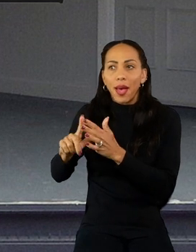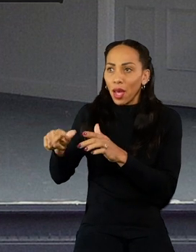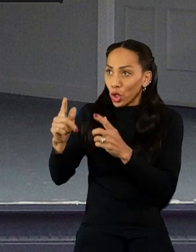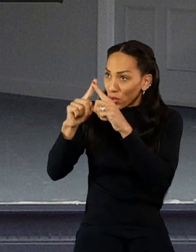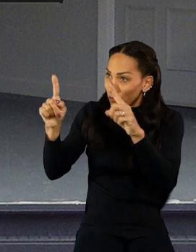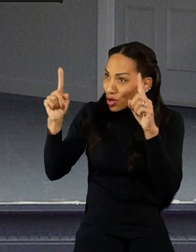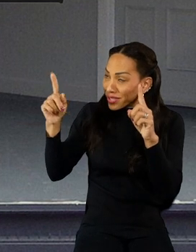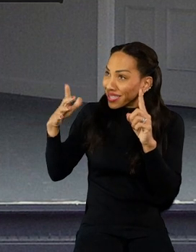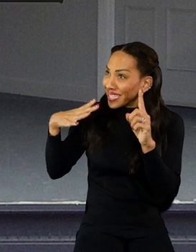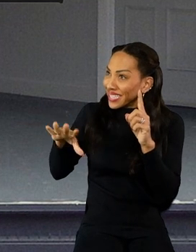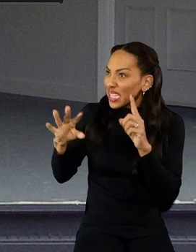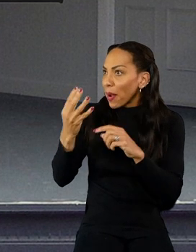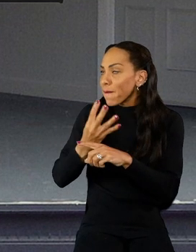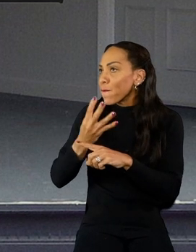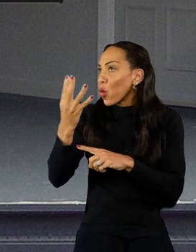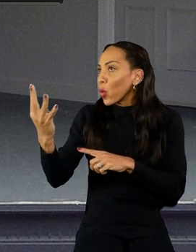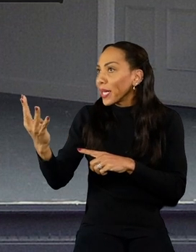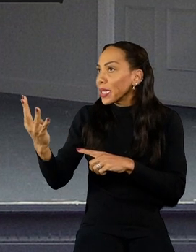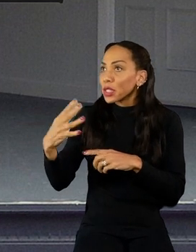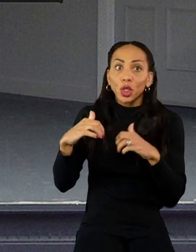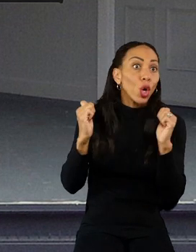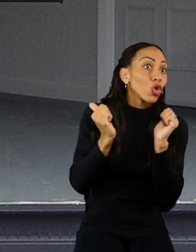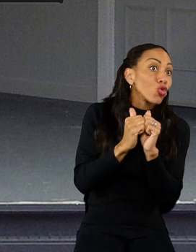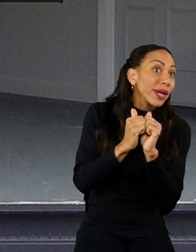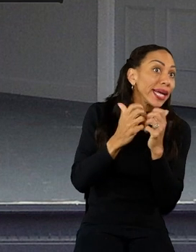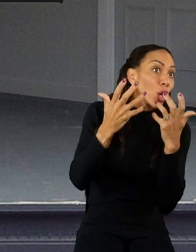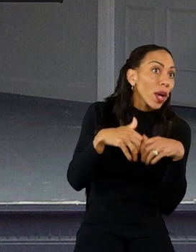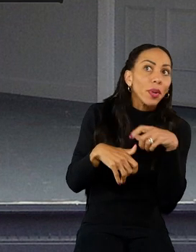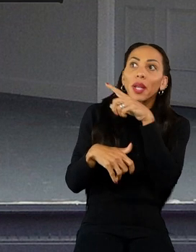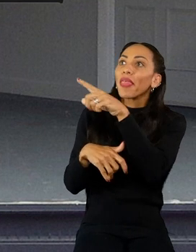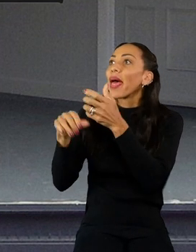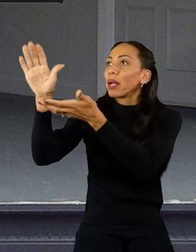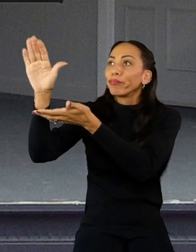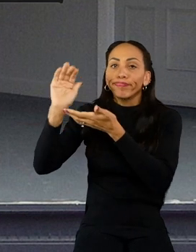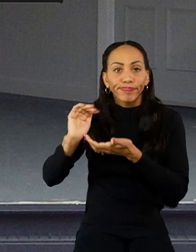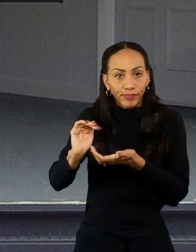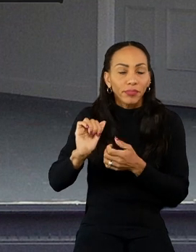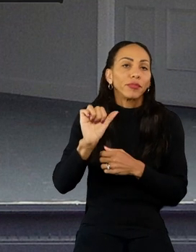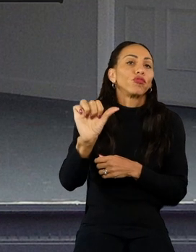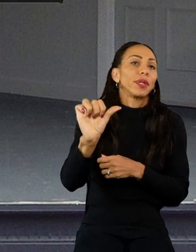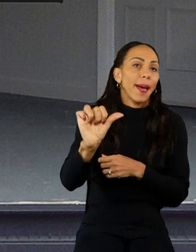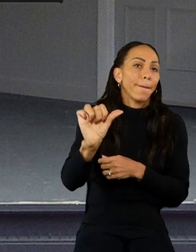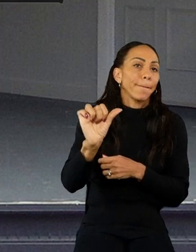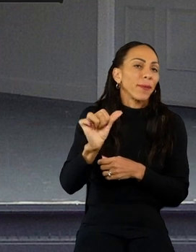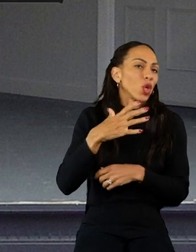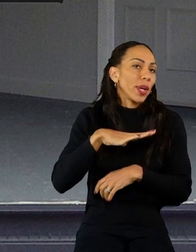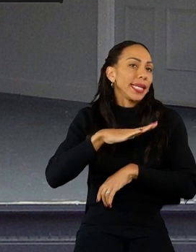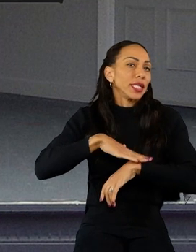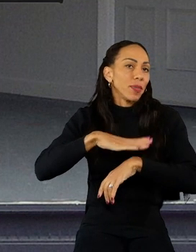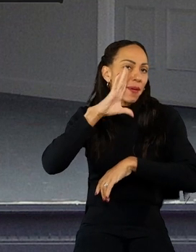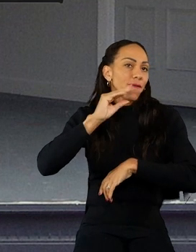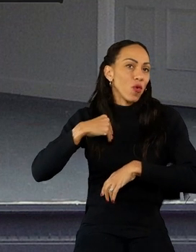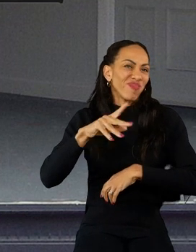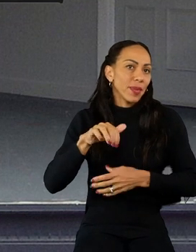take the university. Notoriously, it takes about 4 weeks. Is that right, Tom? About 4 weeks to get to, from purchase. So I'd say allow at least 4 weeks.